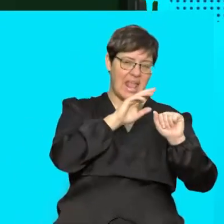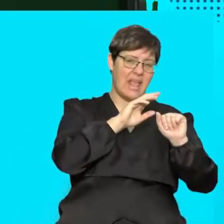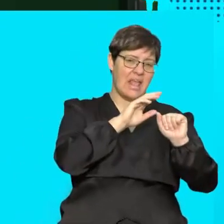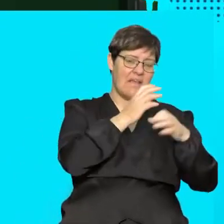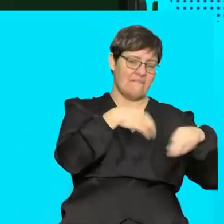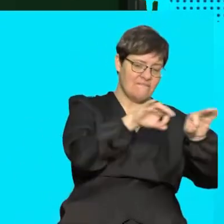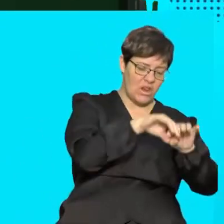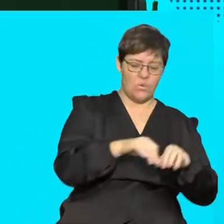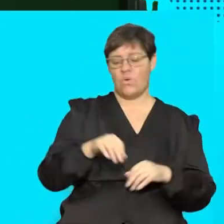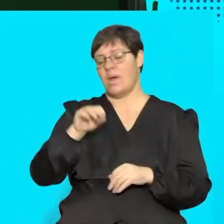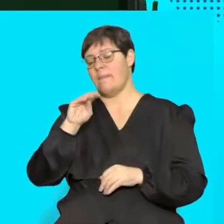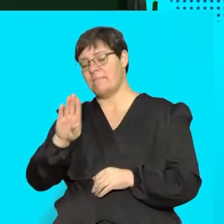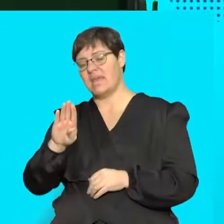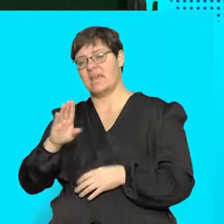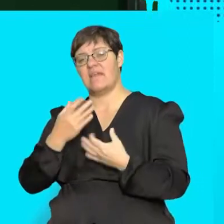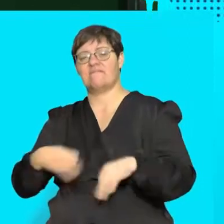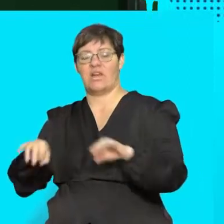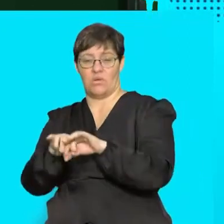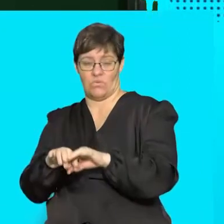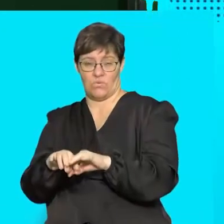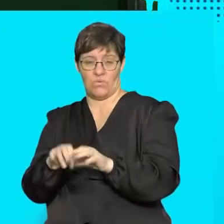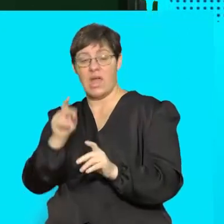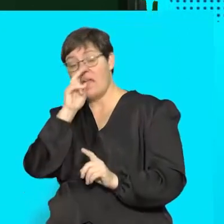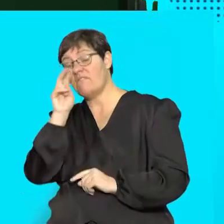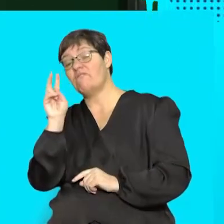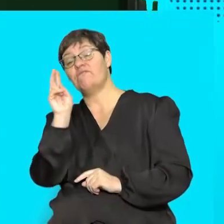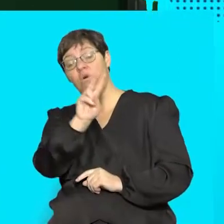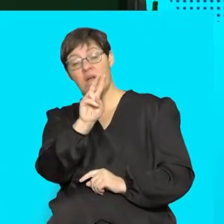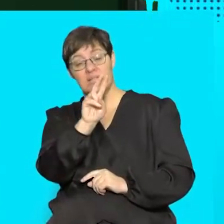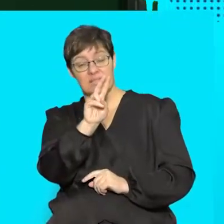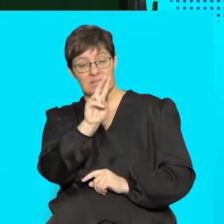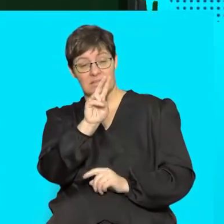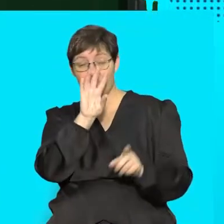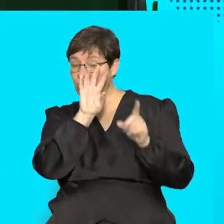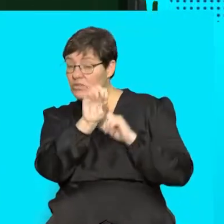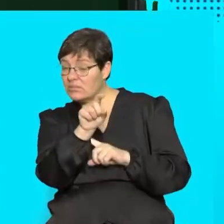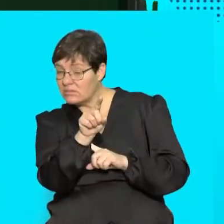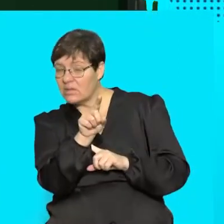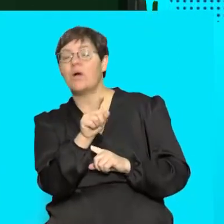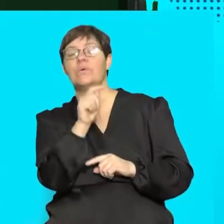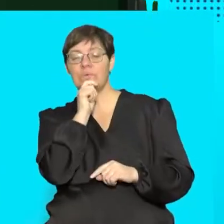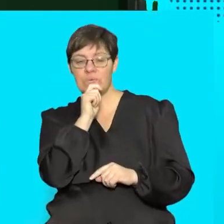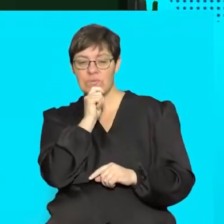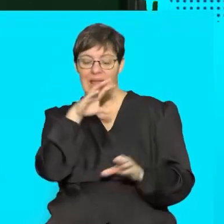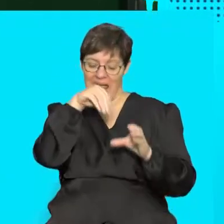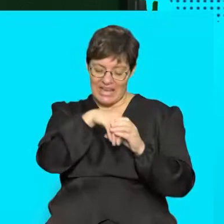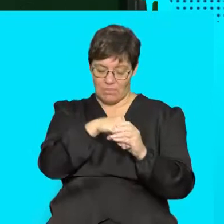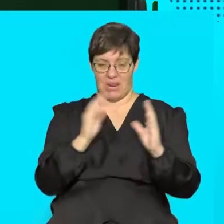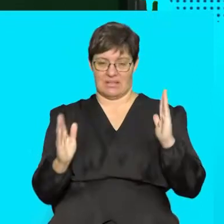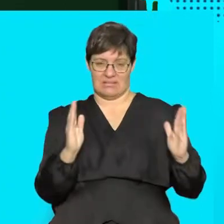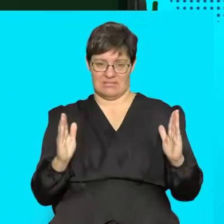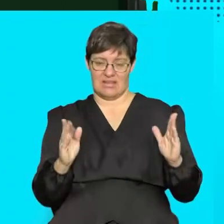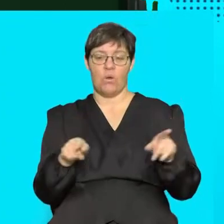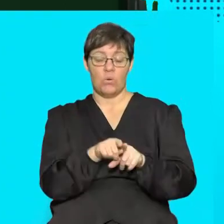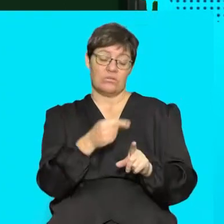value and the B value. And be careful when you forecast or predict, use